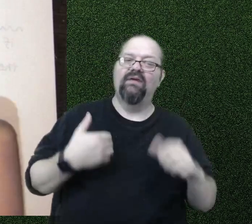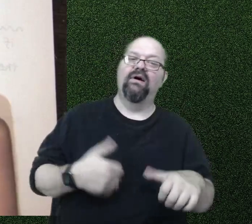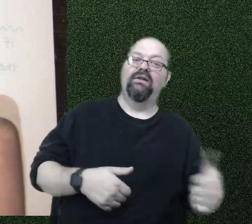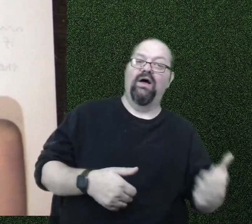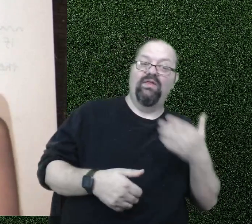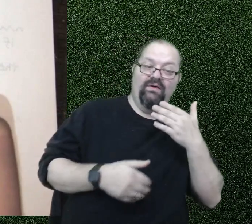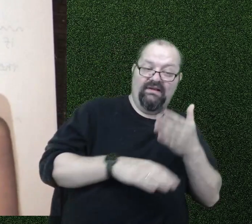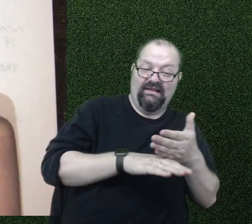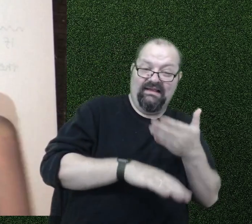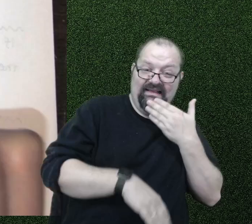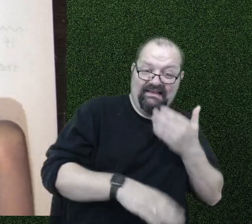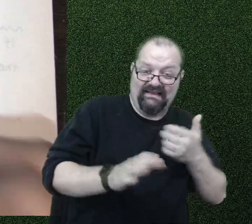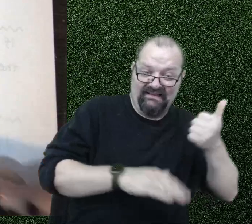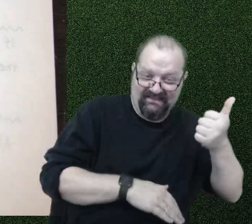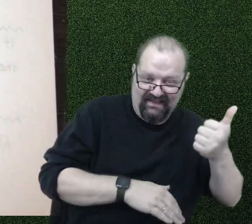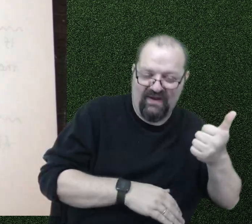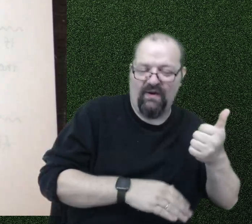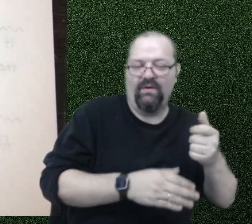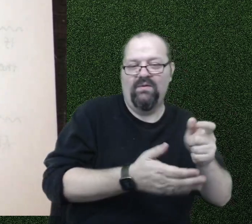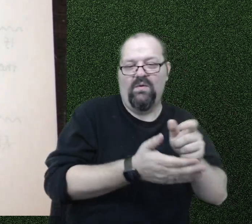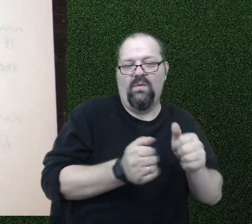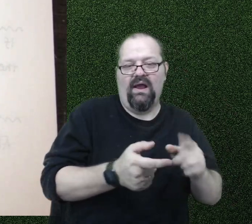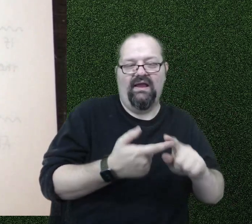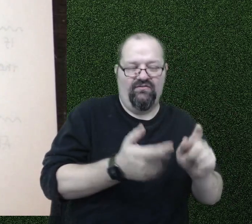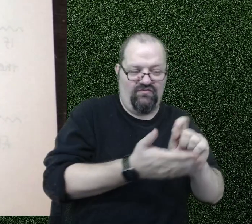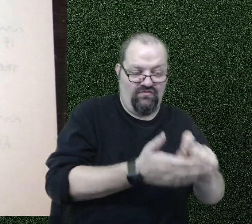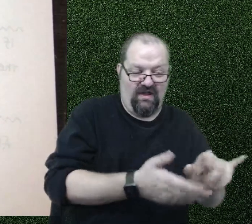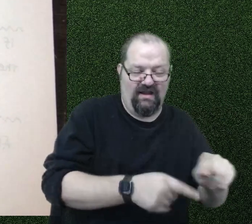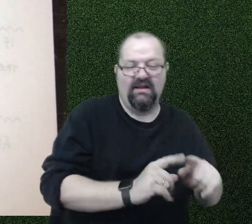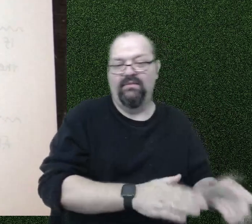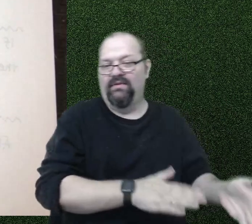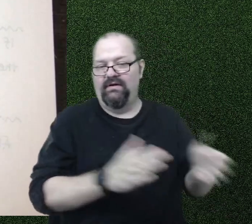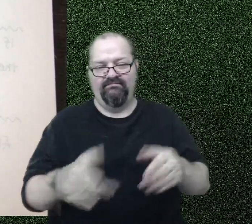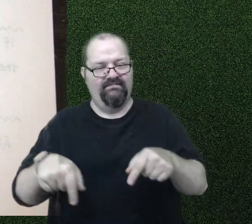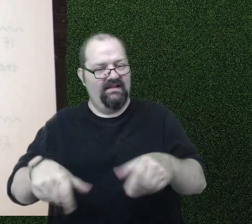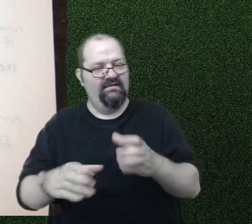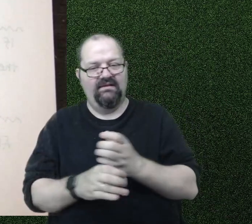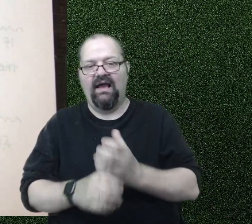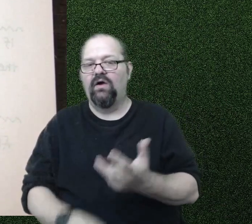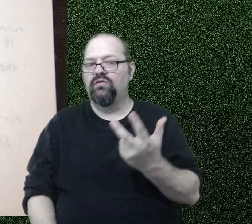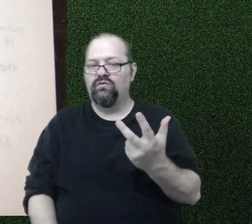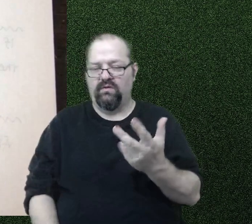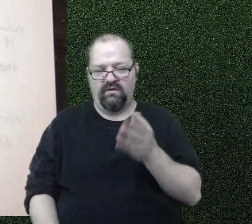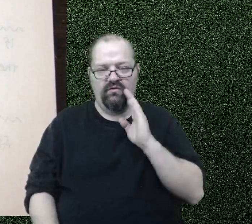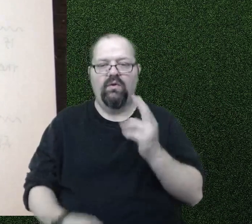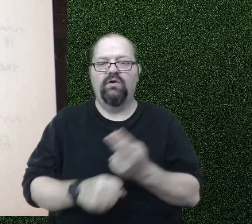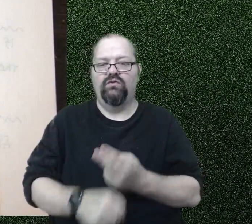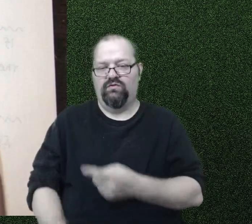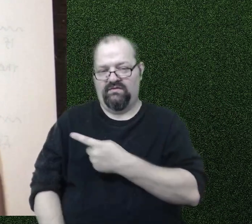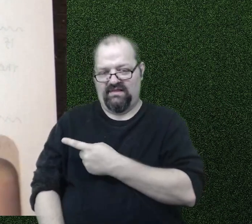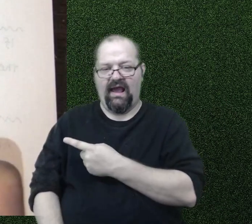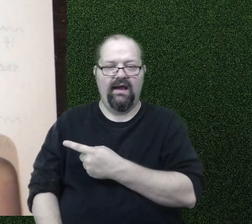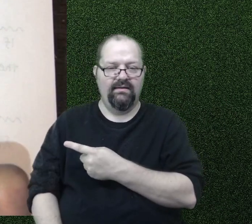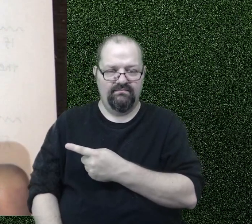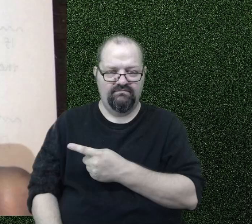But we're in Calc 3 and we're getting used to this new notation, so we're going to keep using it here.